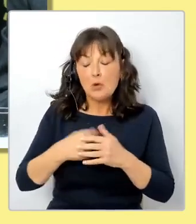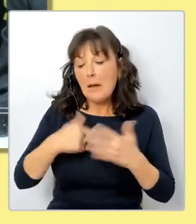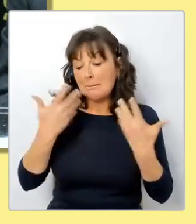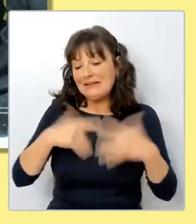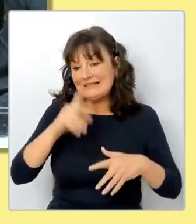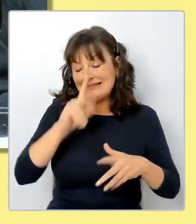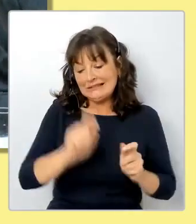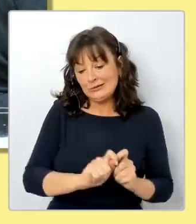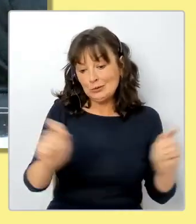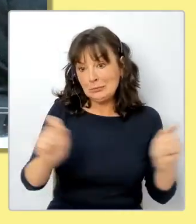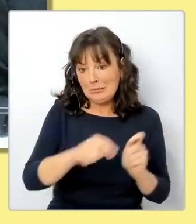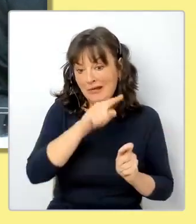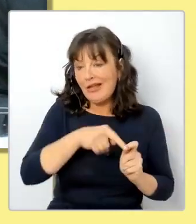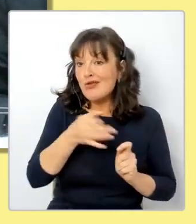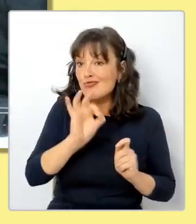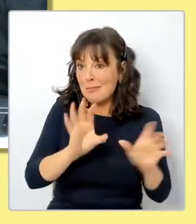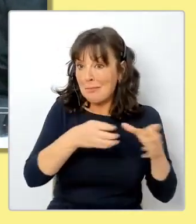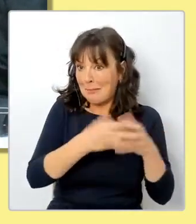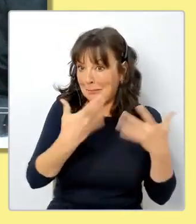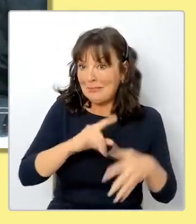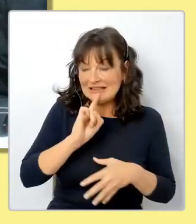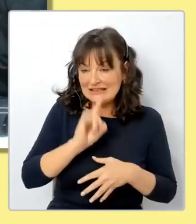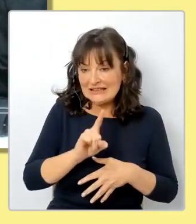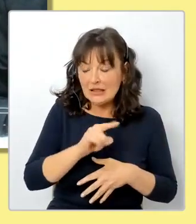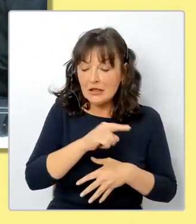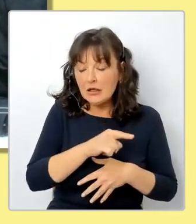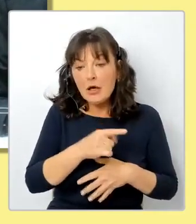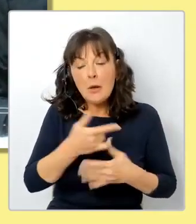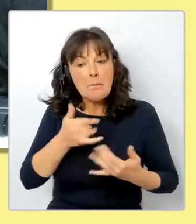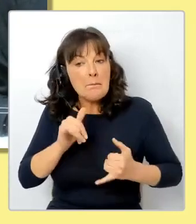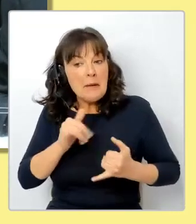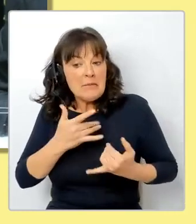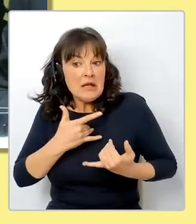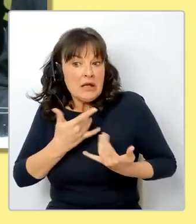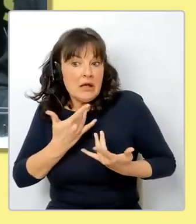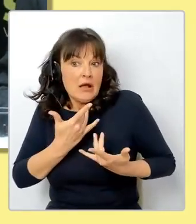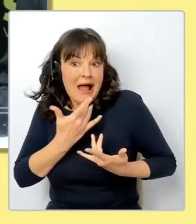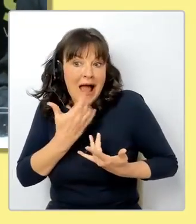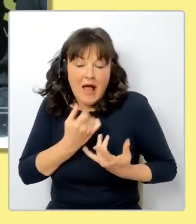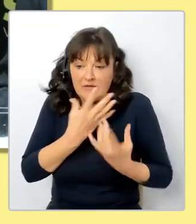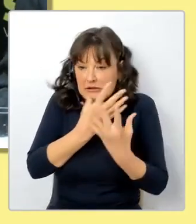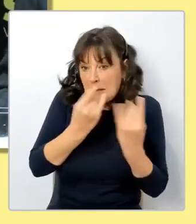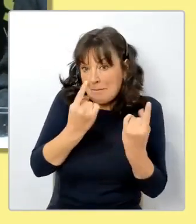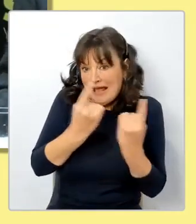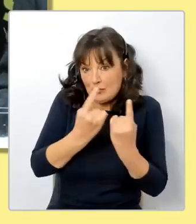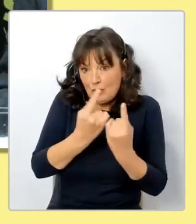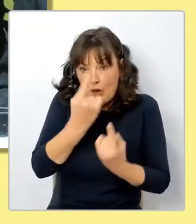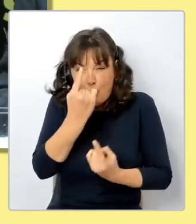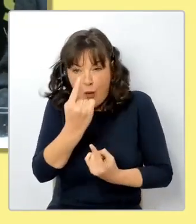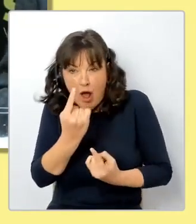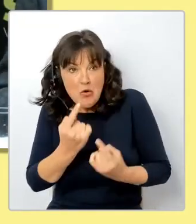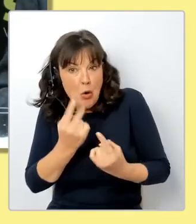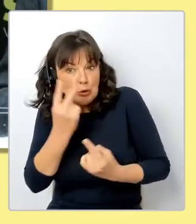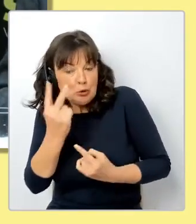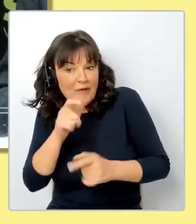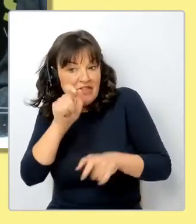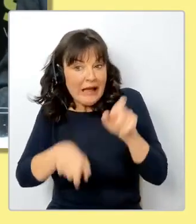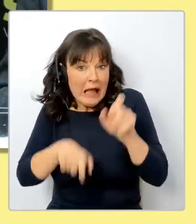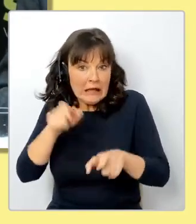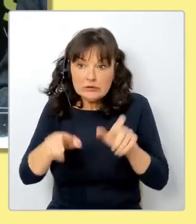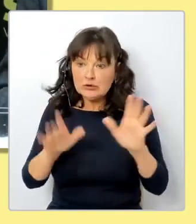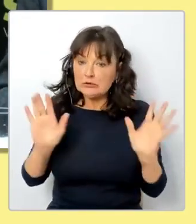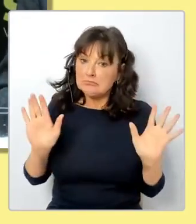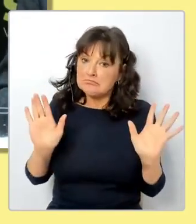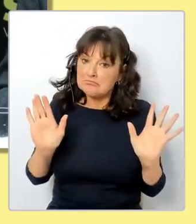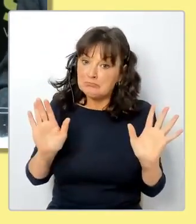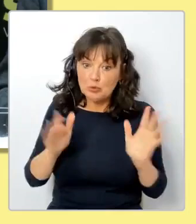Greens themselves had said, that they may have issues with one or two of the candidates. So it may not be up to,